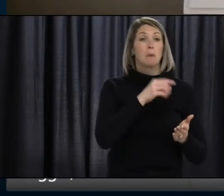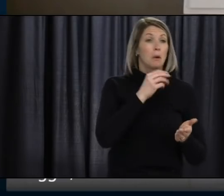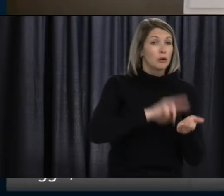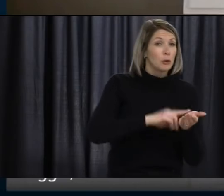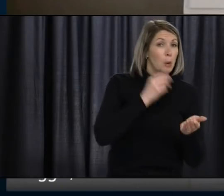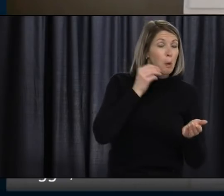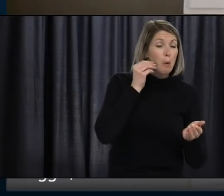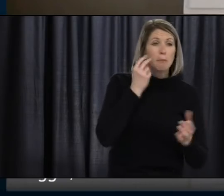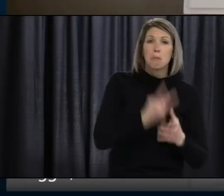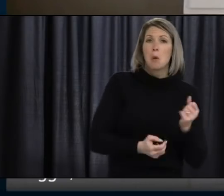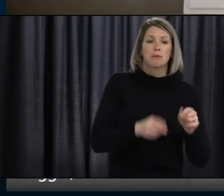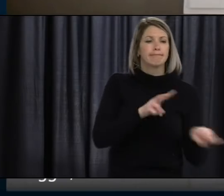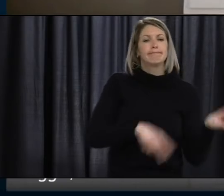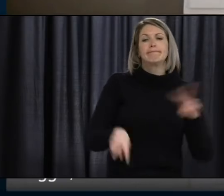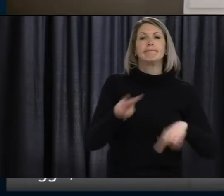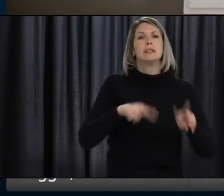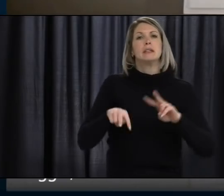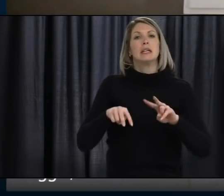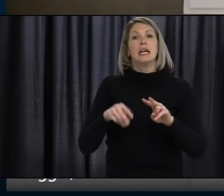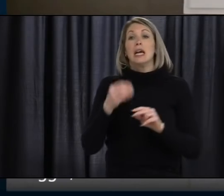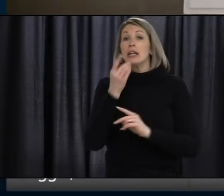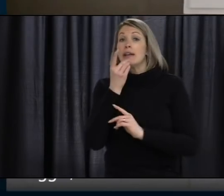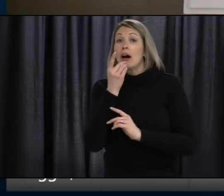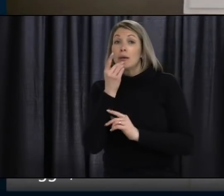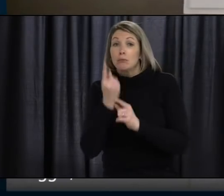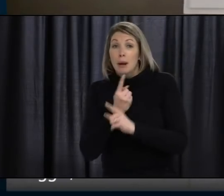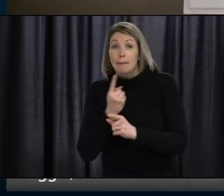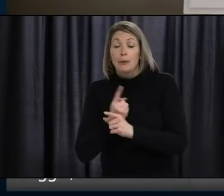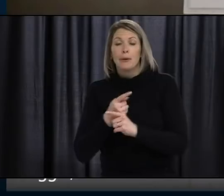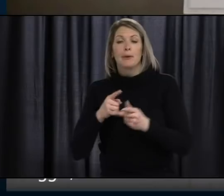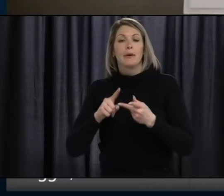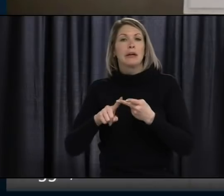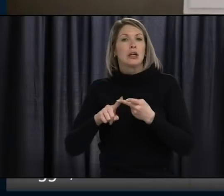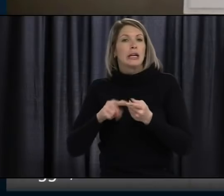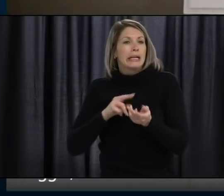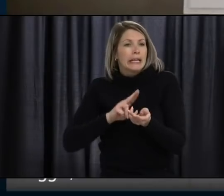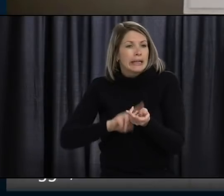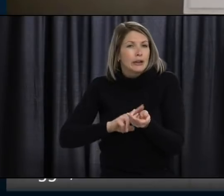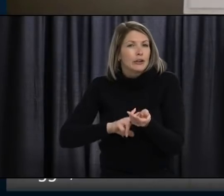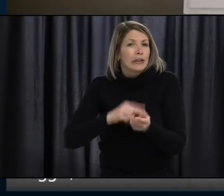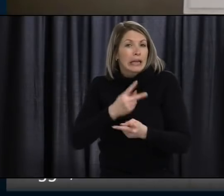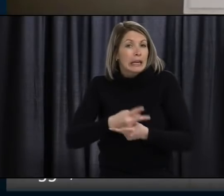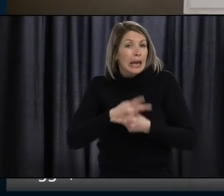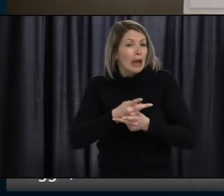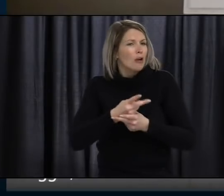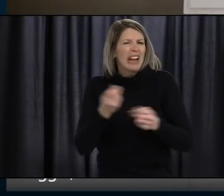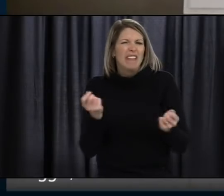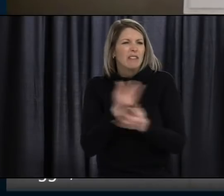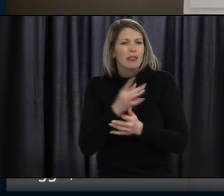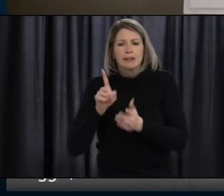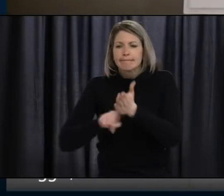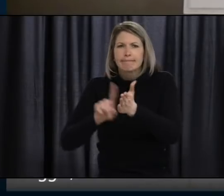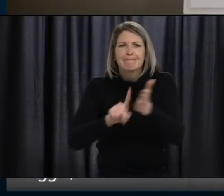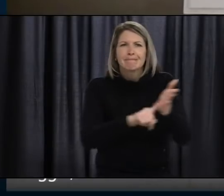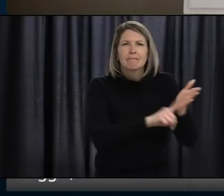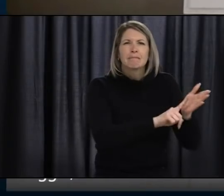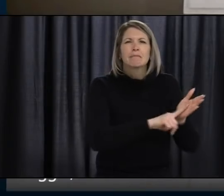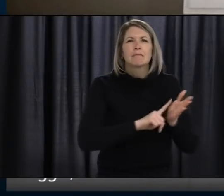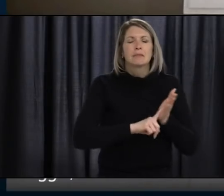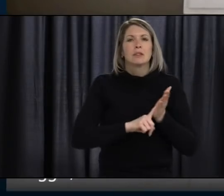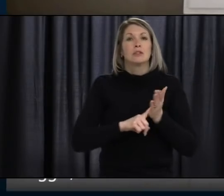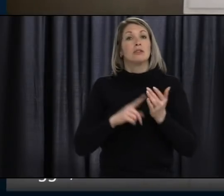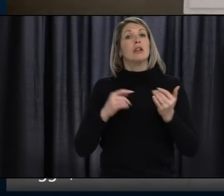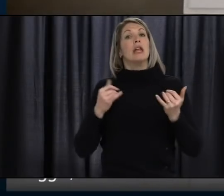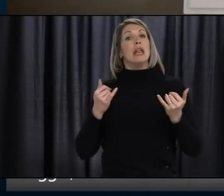outside of the RHA is the personal care homes, which cater for clients who have slightly lesser care